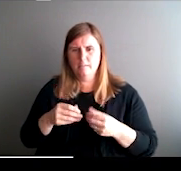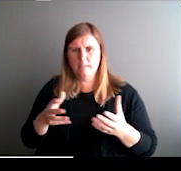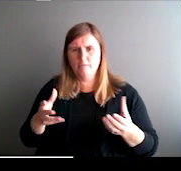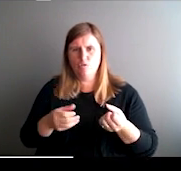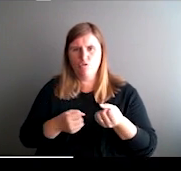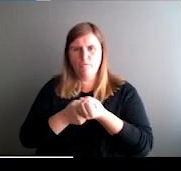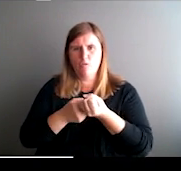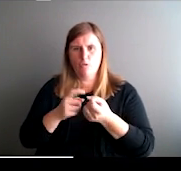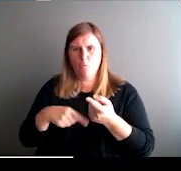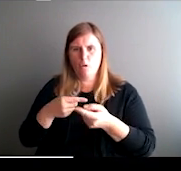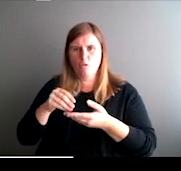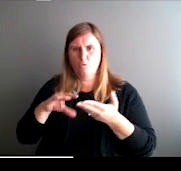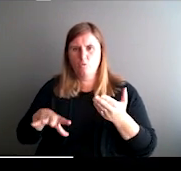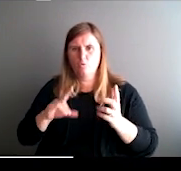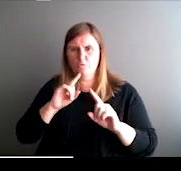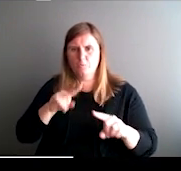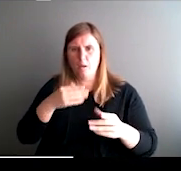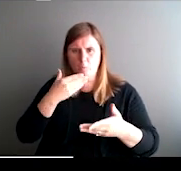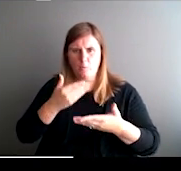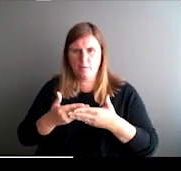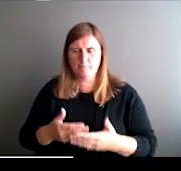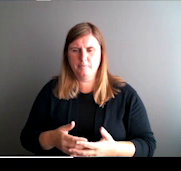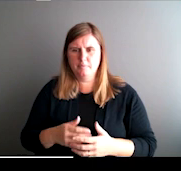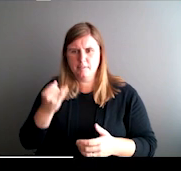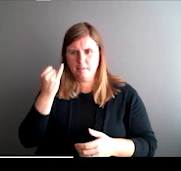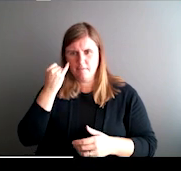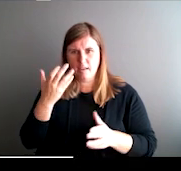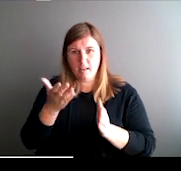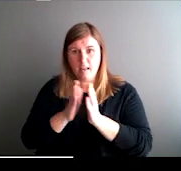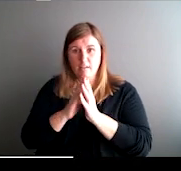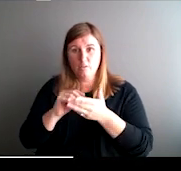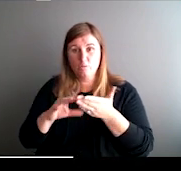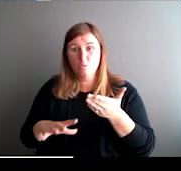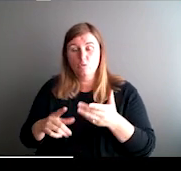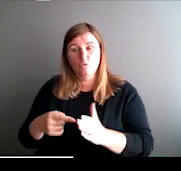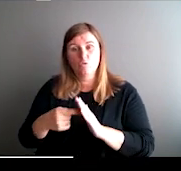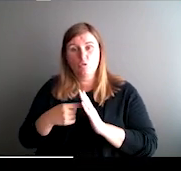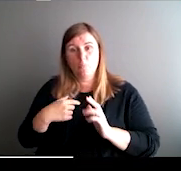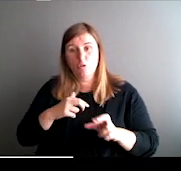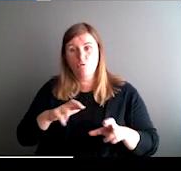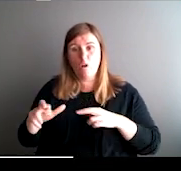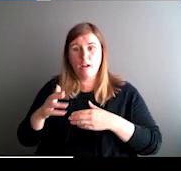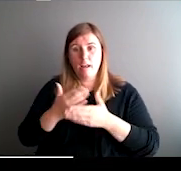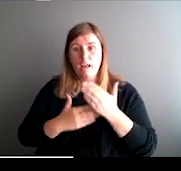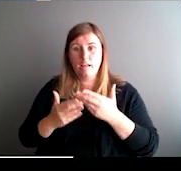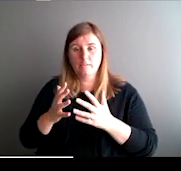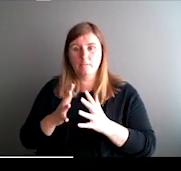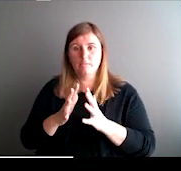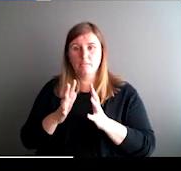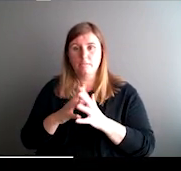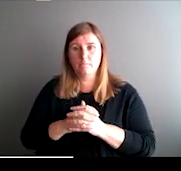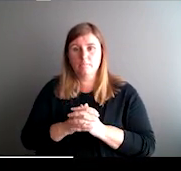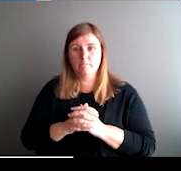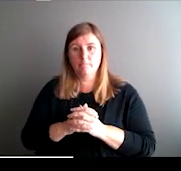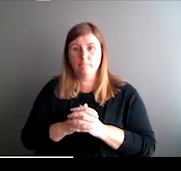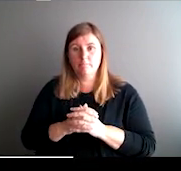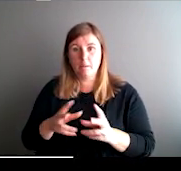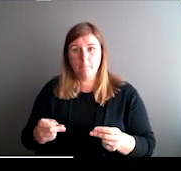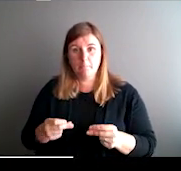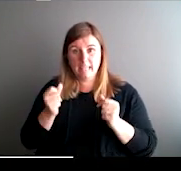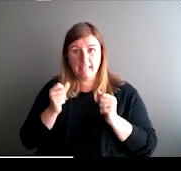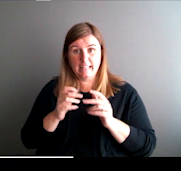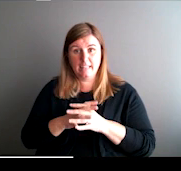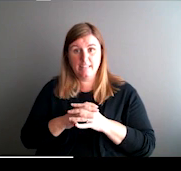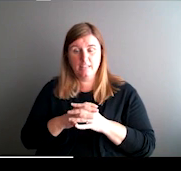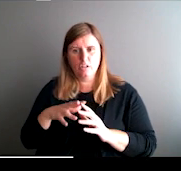when students are responding well. If I ask a student to show me ready hands and he immediately goes into ready hands, I want to